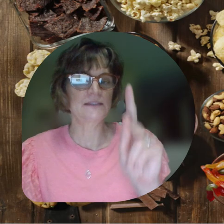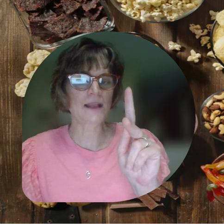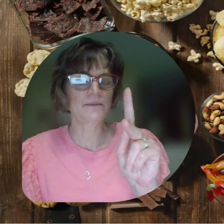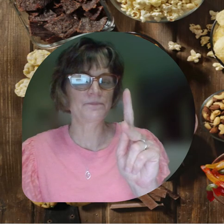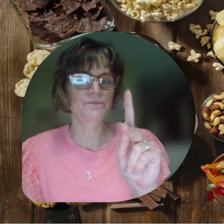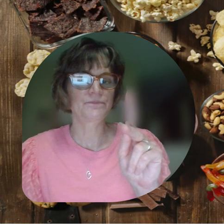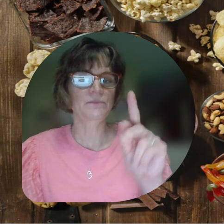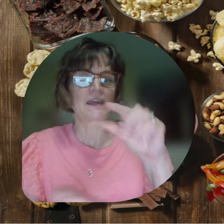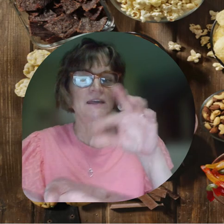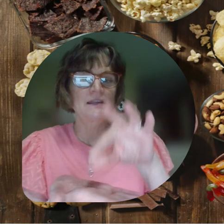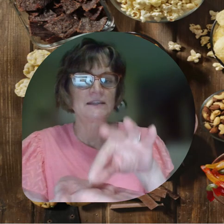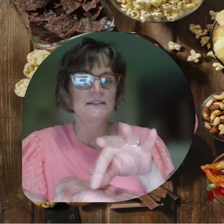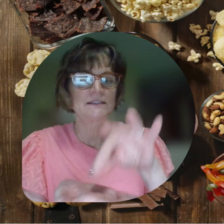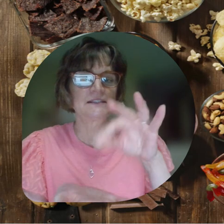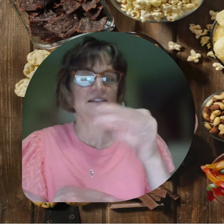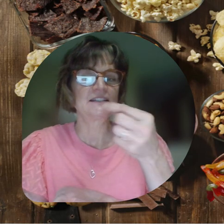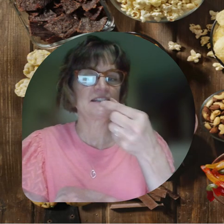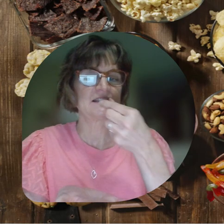snack,